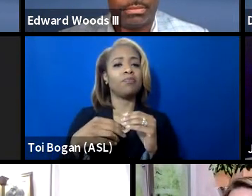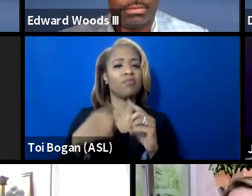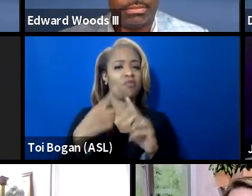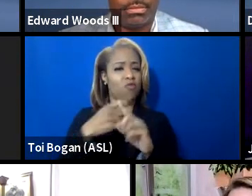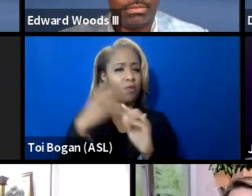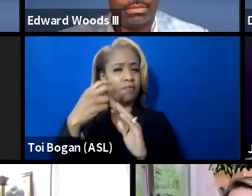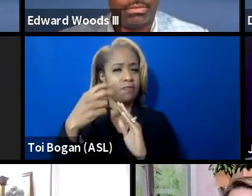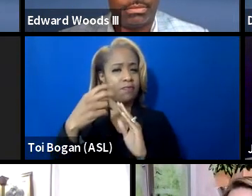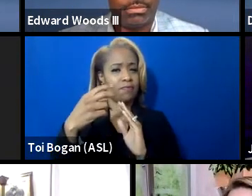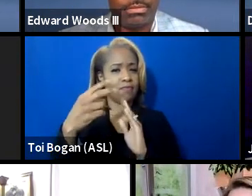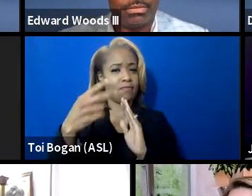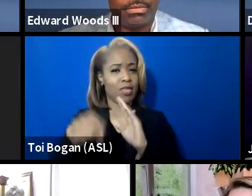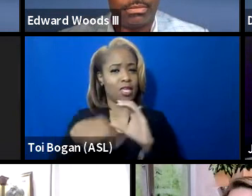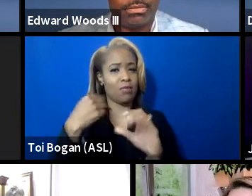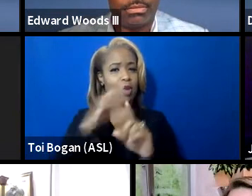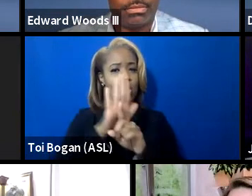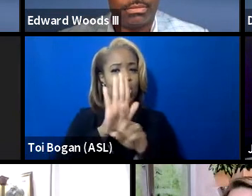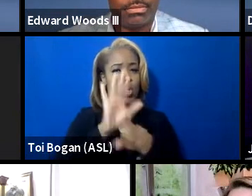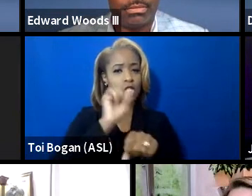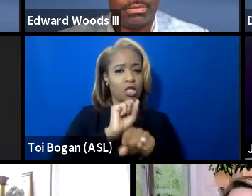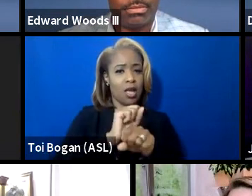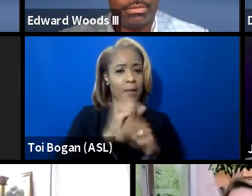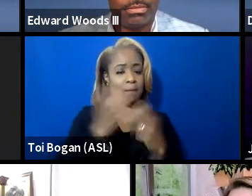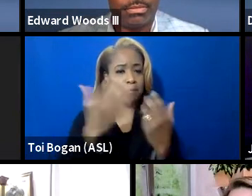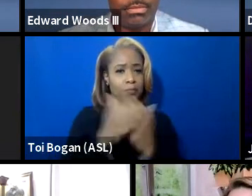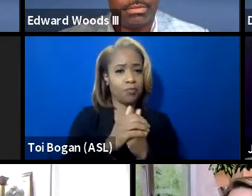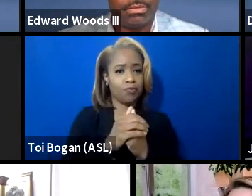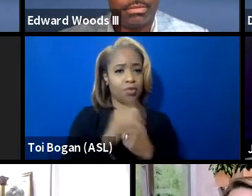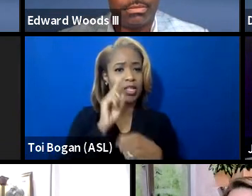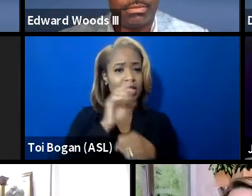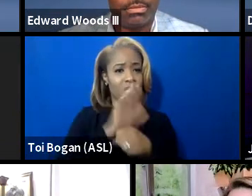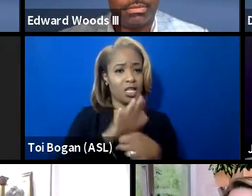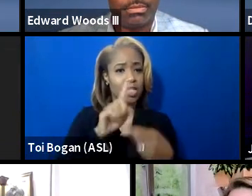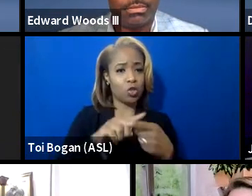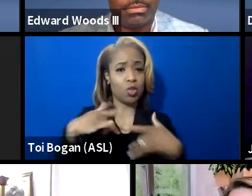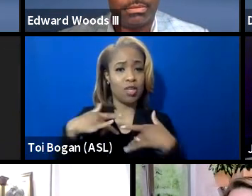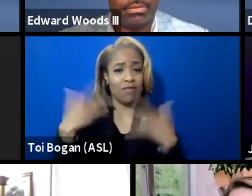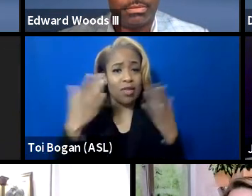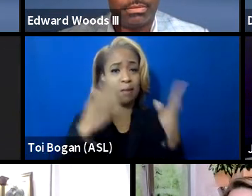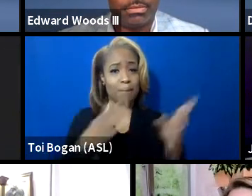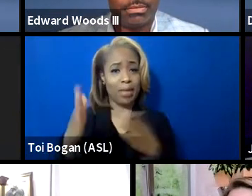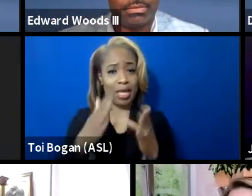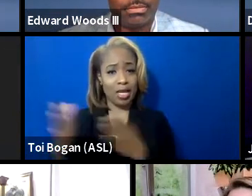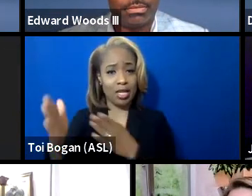that her assignment will be dedicated to event planning.